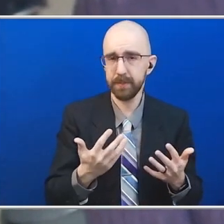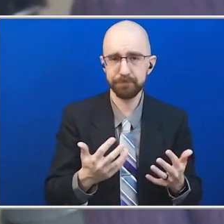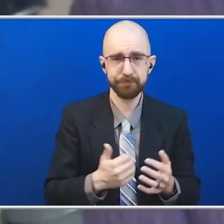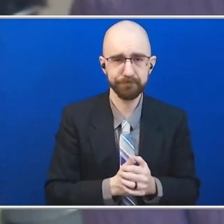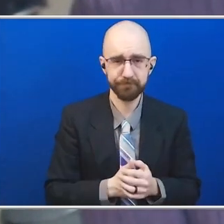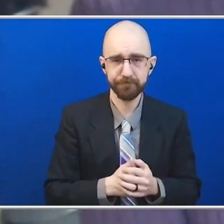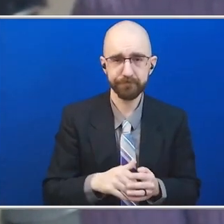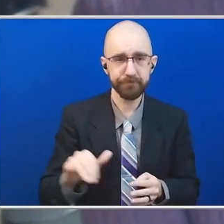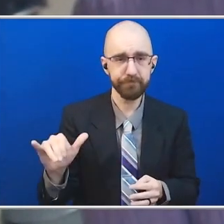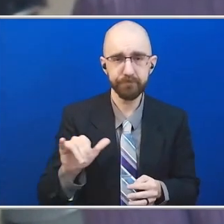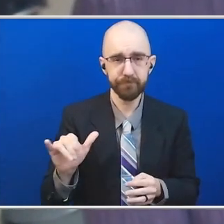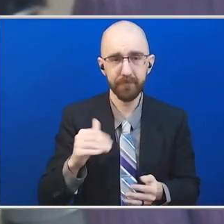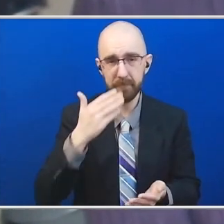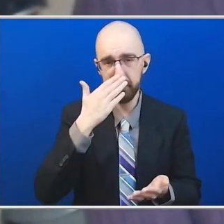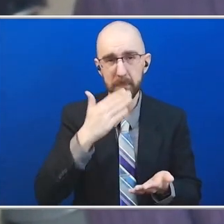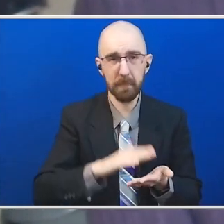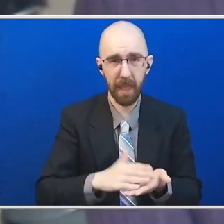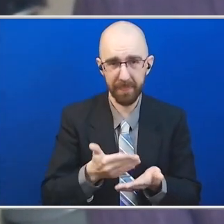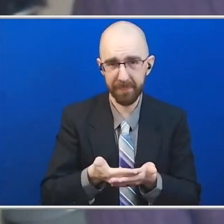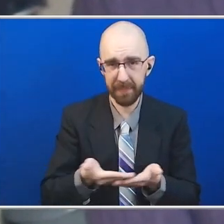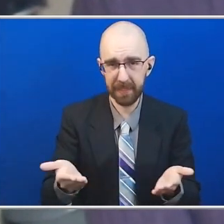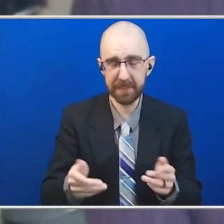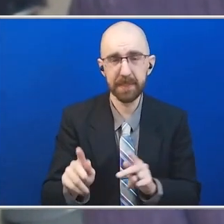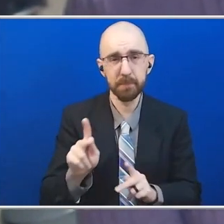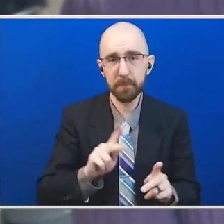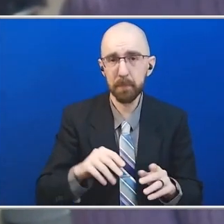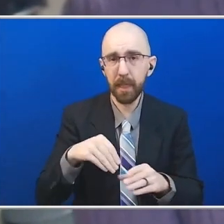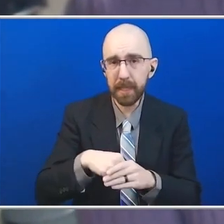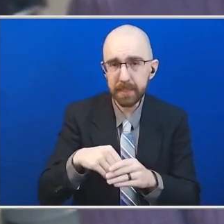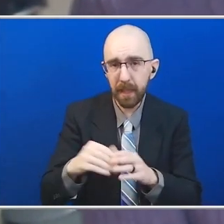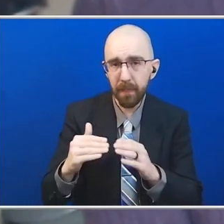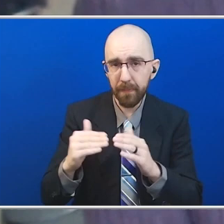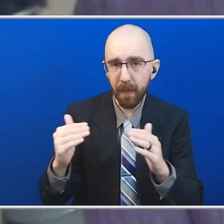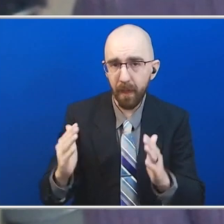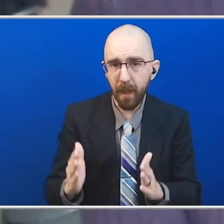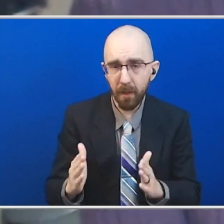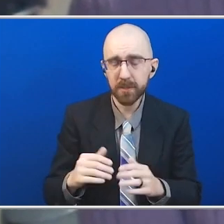like bad things, people in our house.